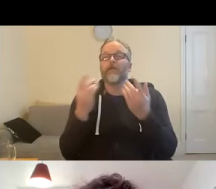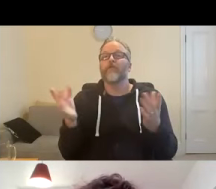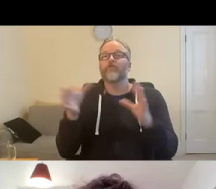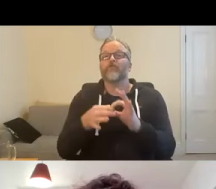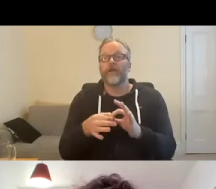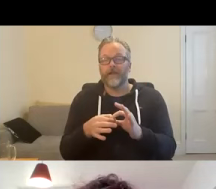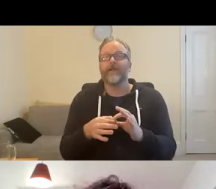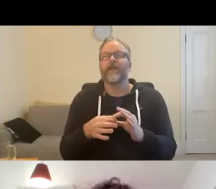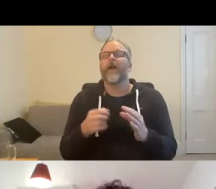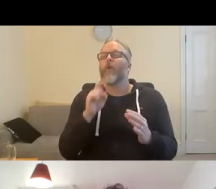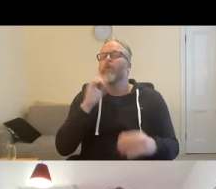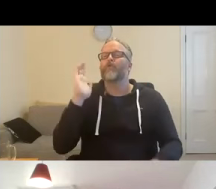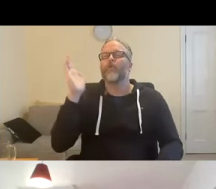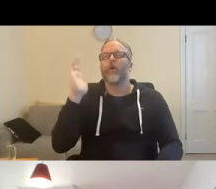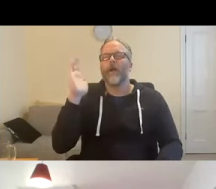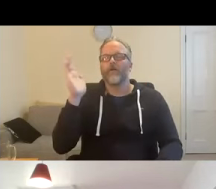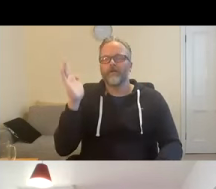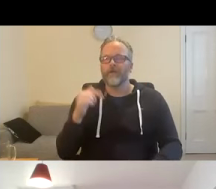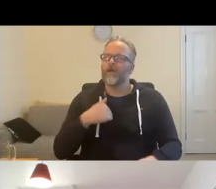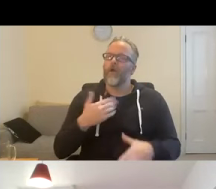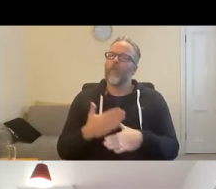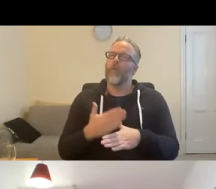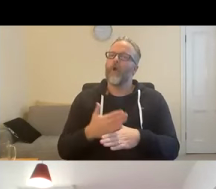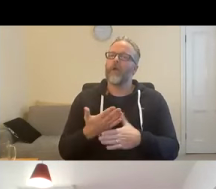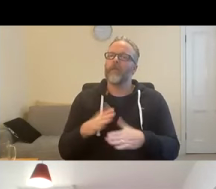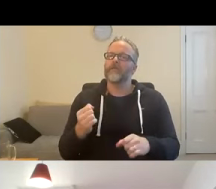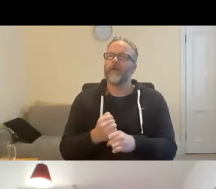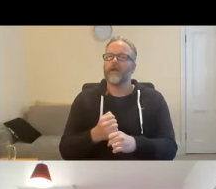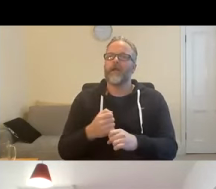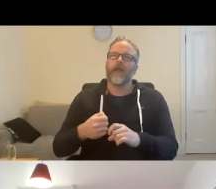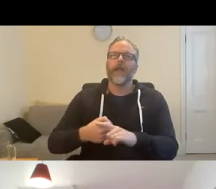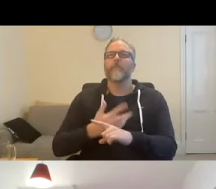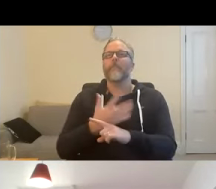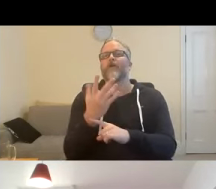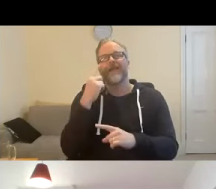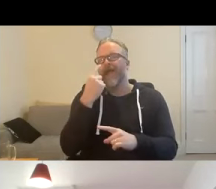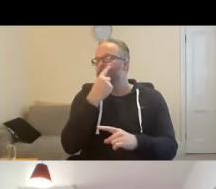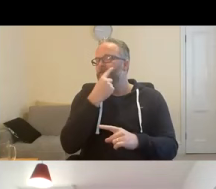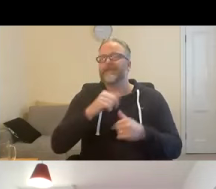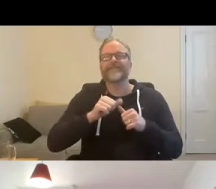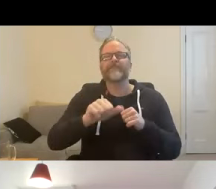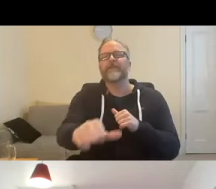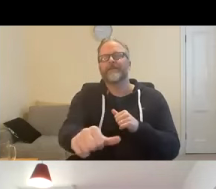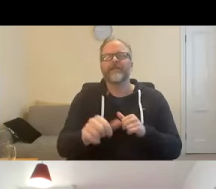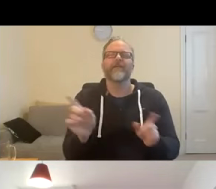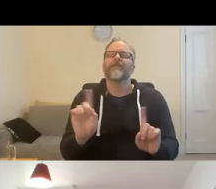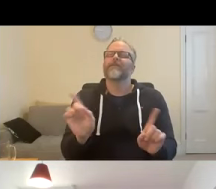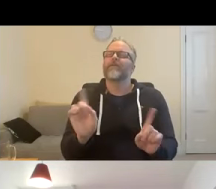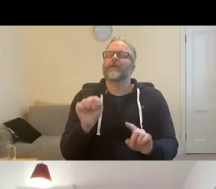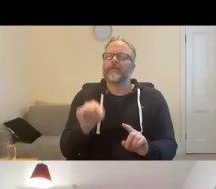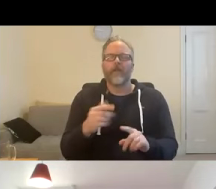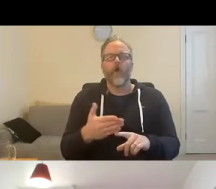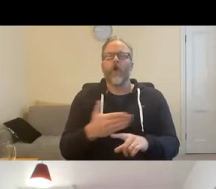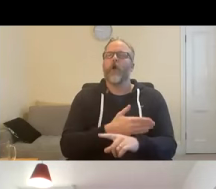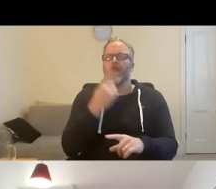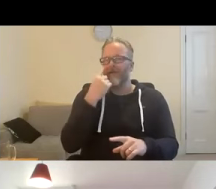going to be talking about a piece of work that we did called the Emerging Evidence Series today, which basically looks at the early evidence